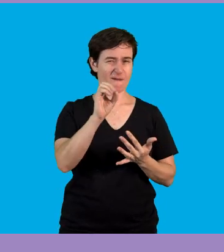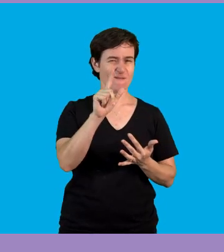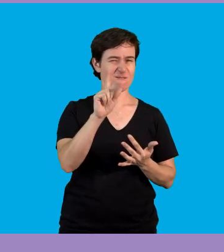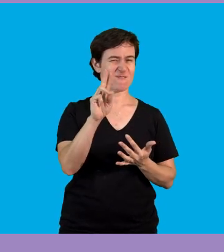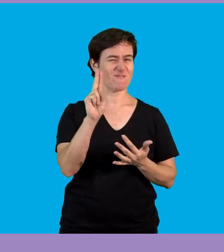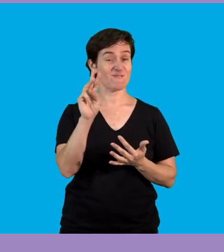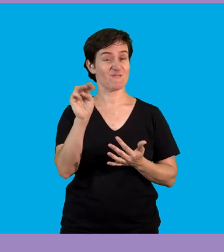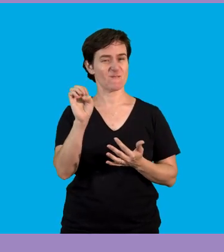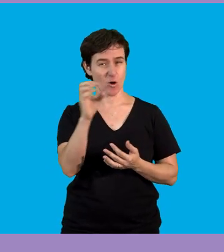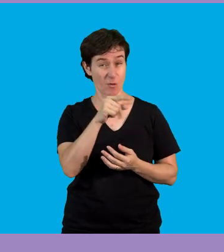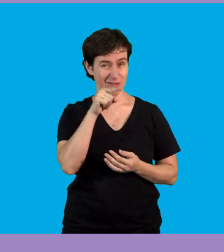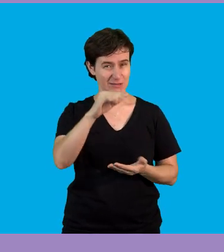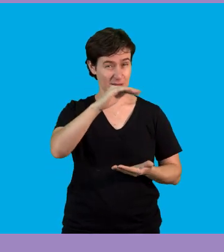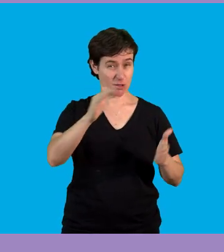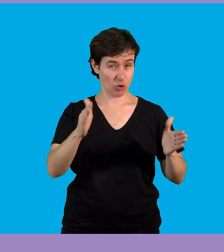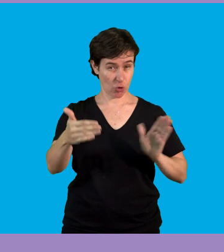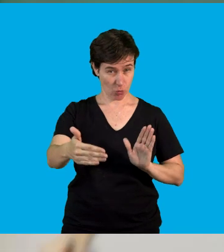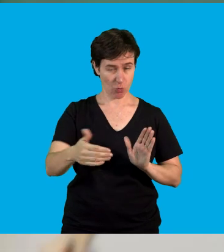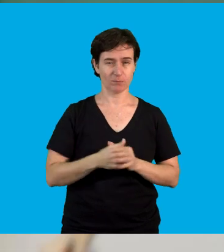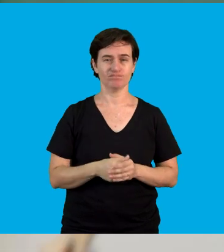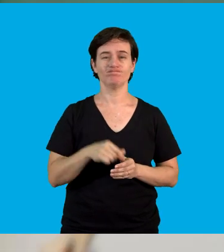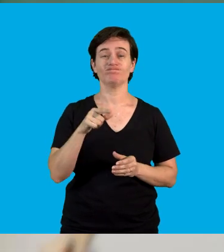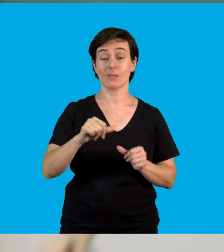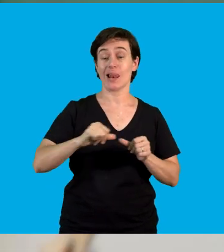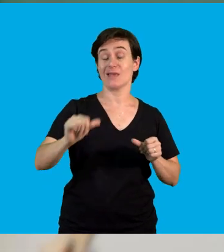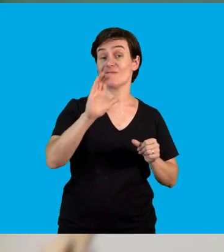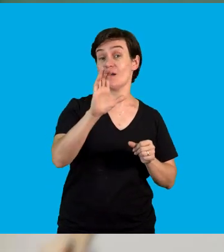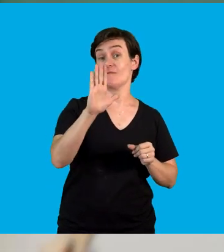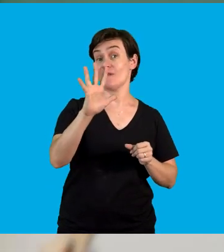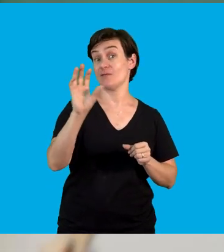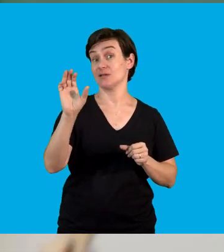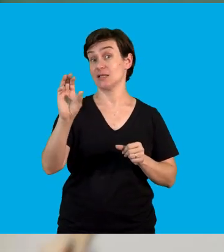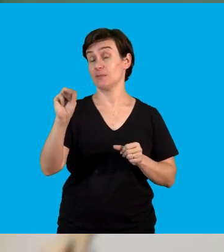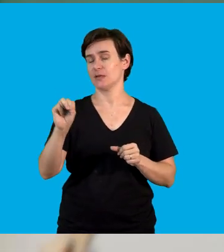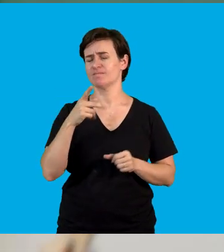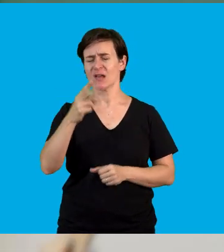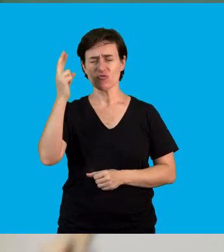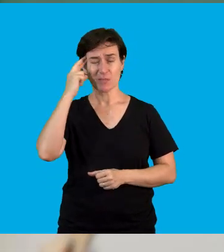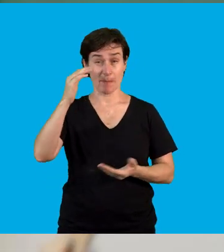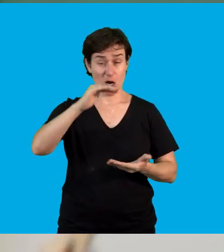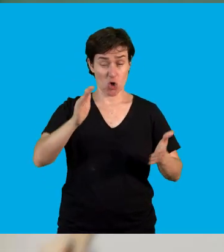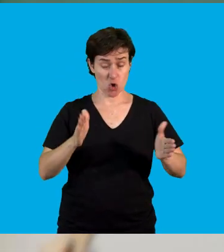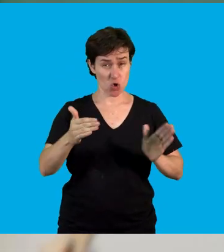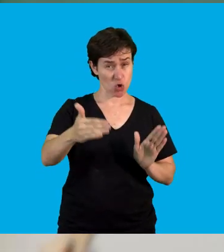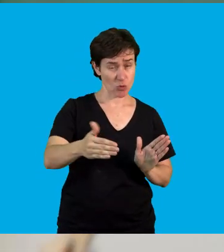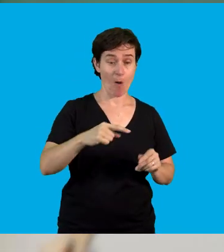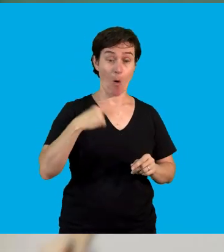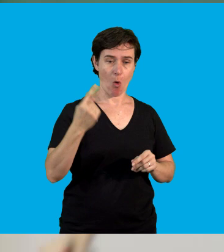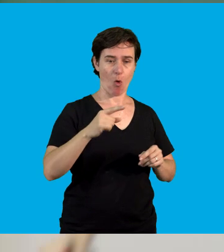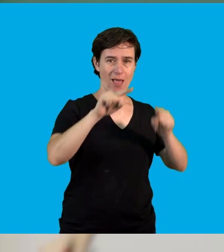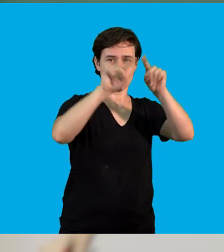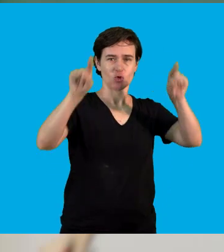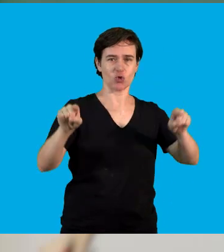with a length of 5 centimeters. So remember, a cube has all the surfaces as